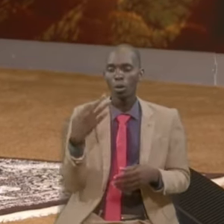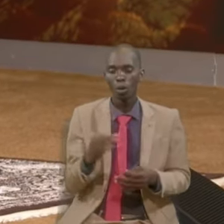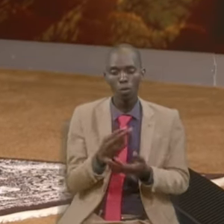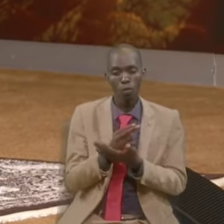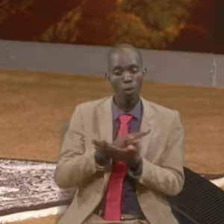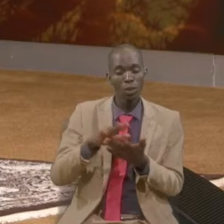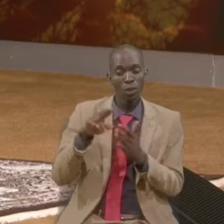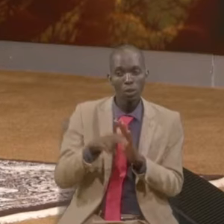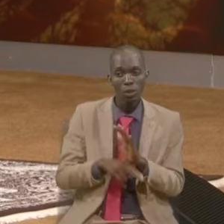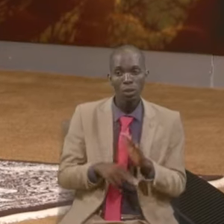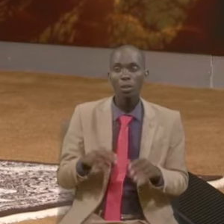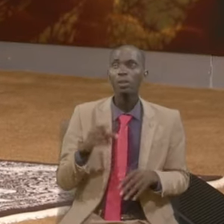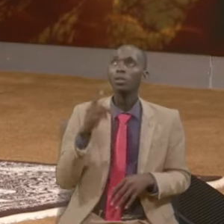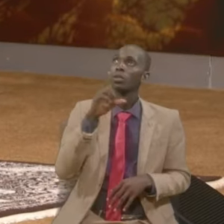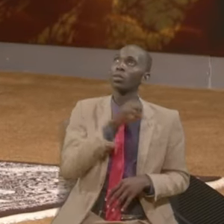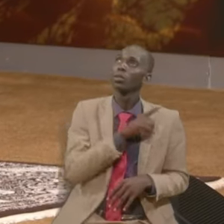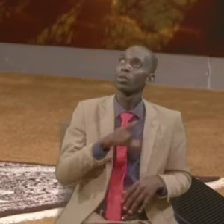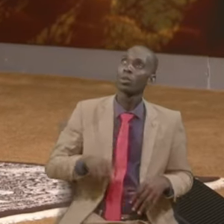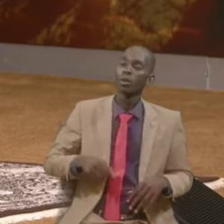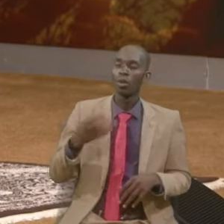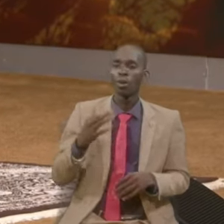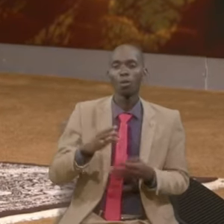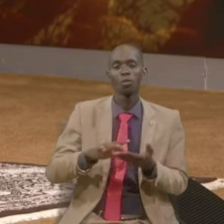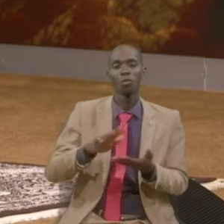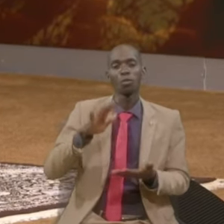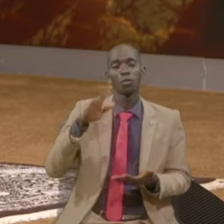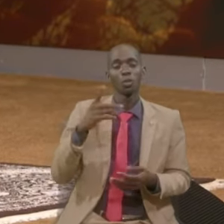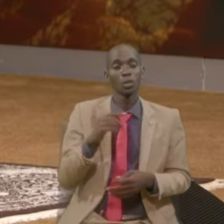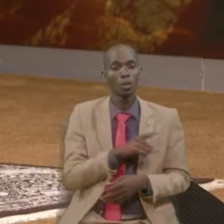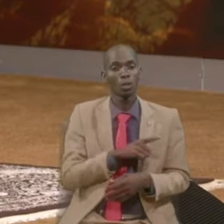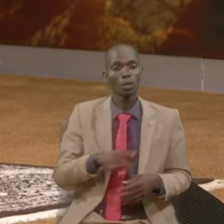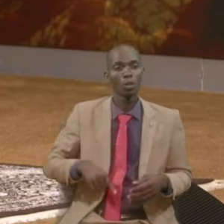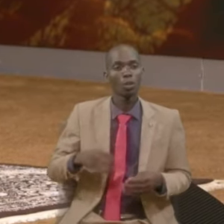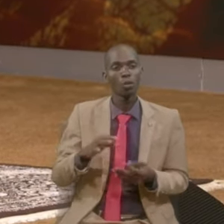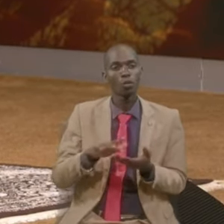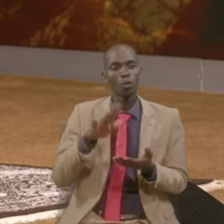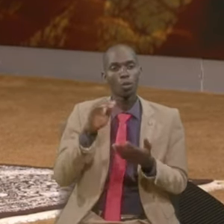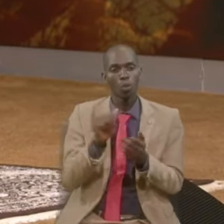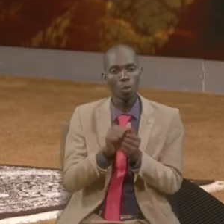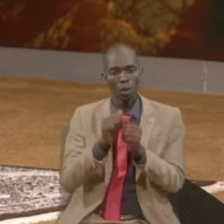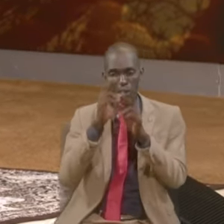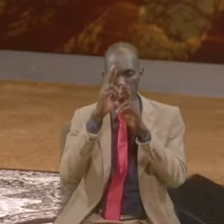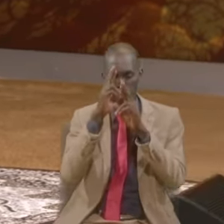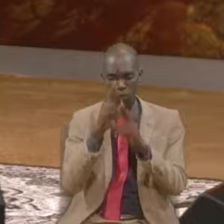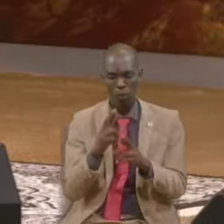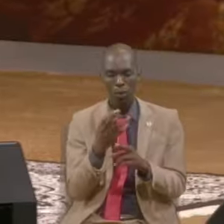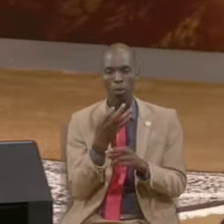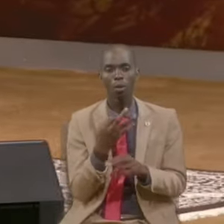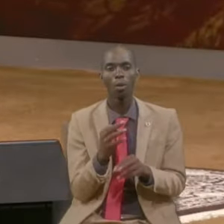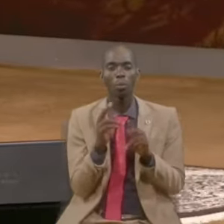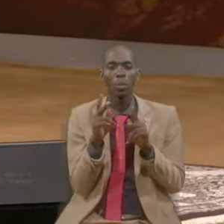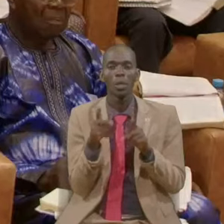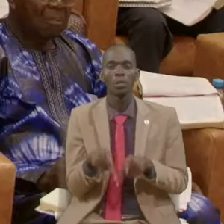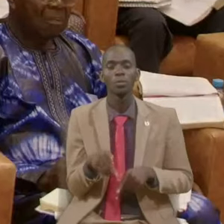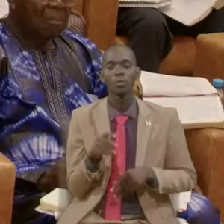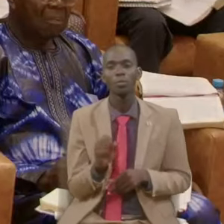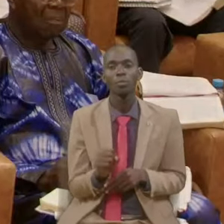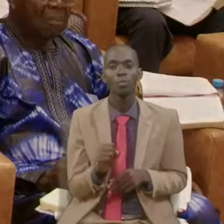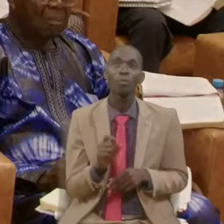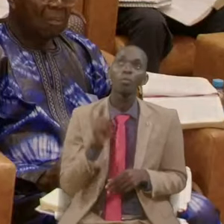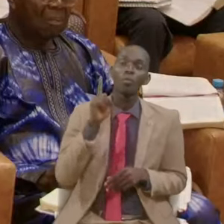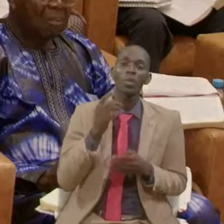godly, and the Lord of glory. The Lord of glory with respect of persons. He wants us